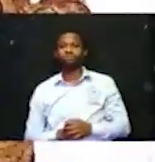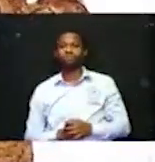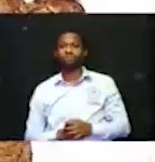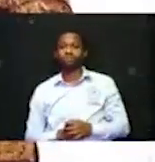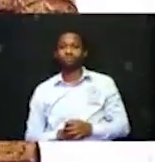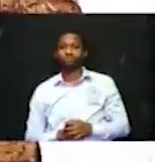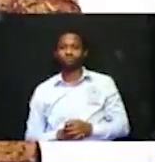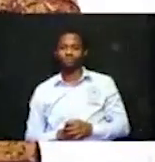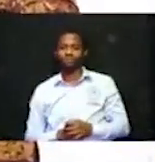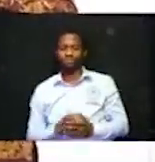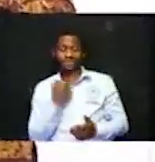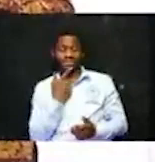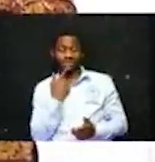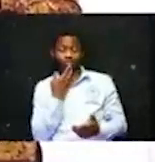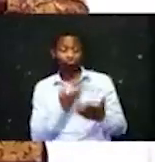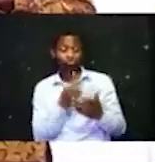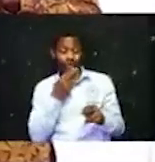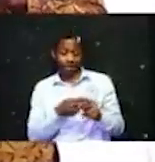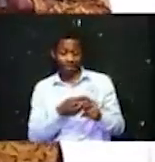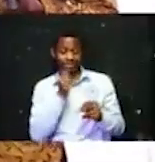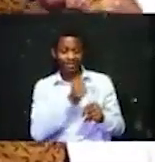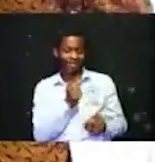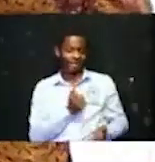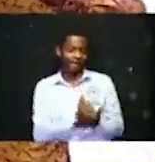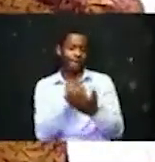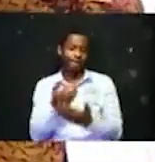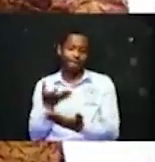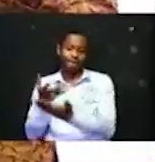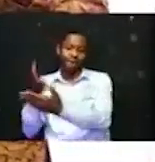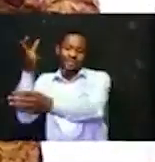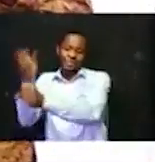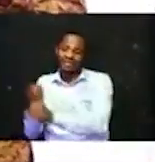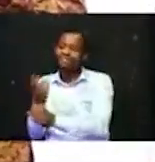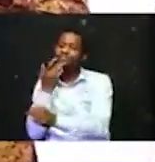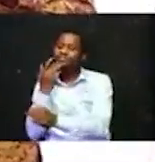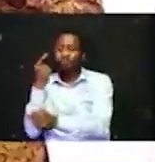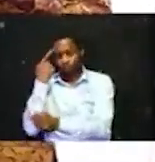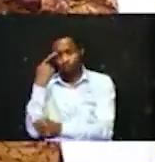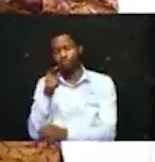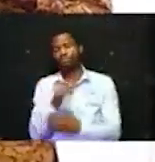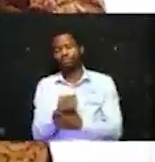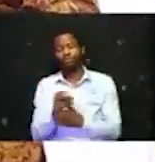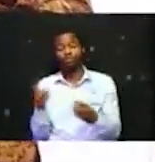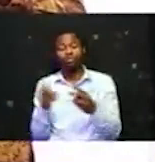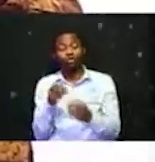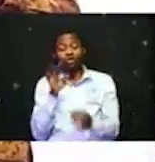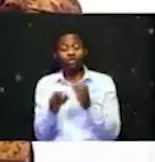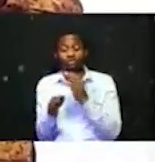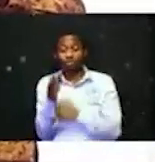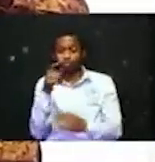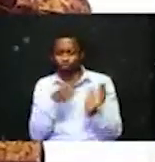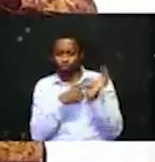good name purchases favors. Na ye kan se edimpa edi adum anadoye ebrew. Now if God shows favor to the